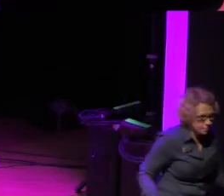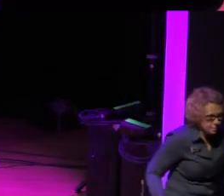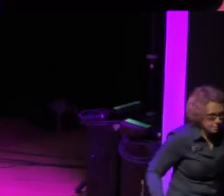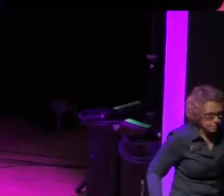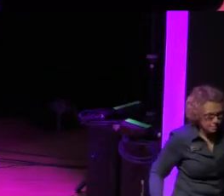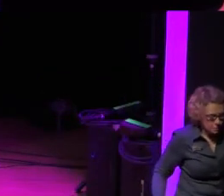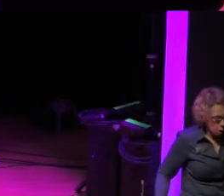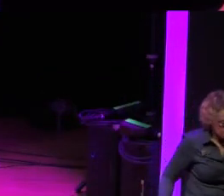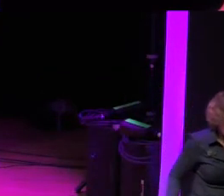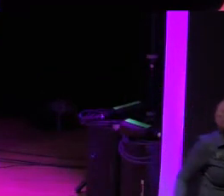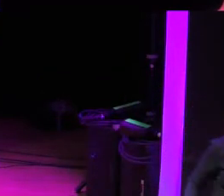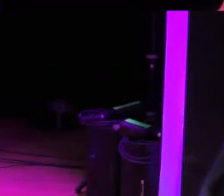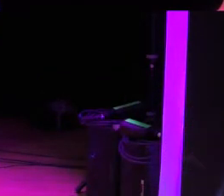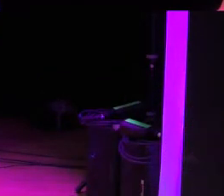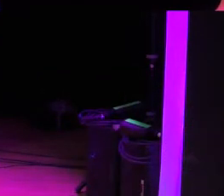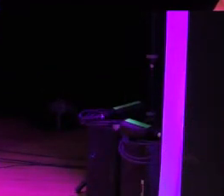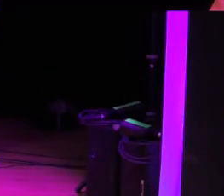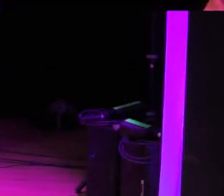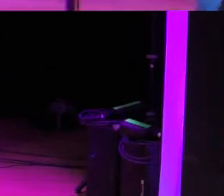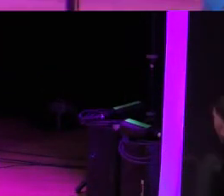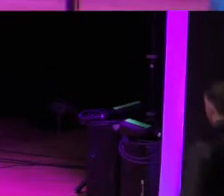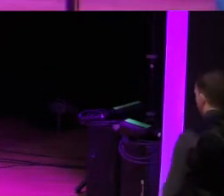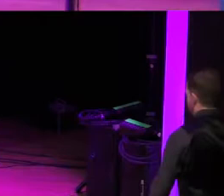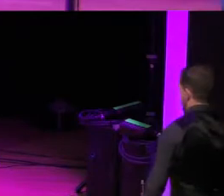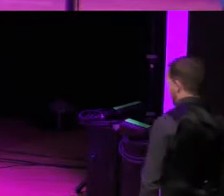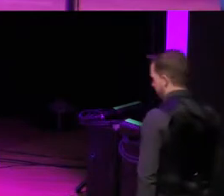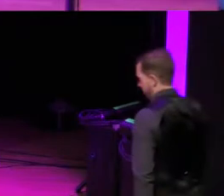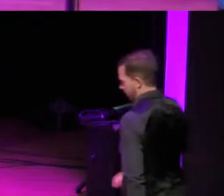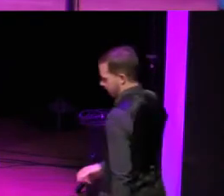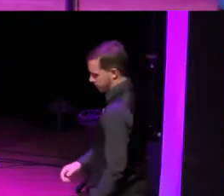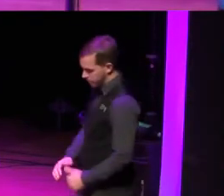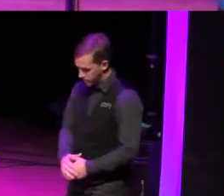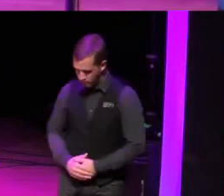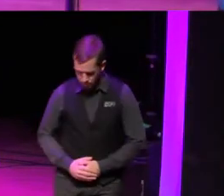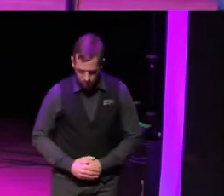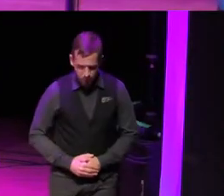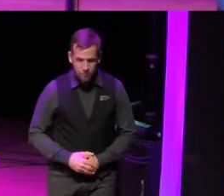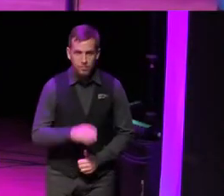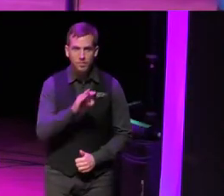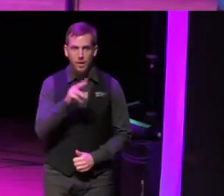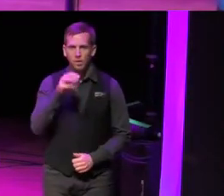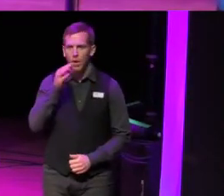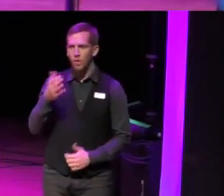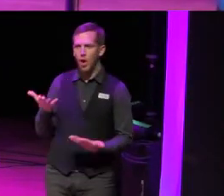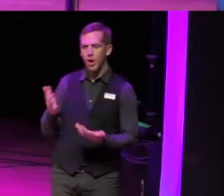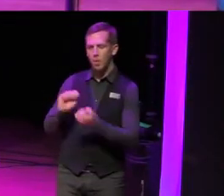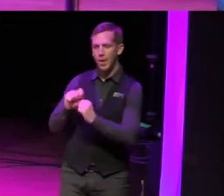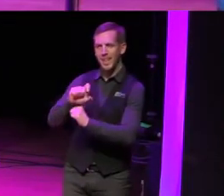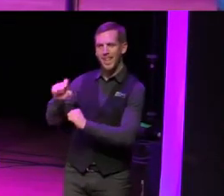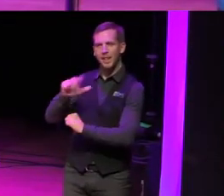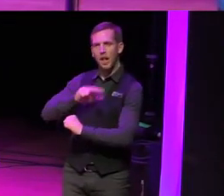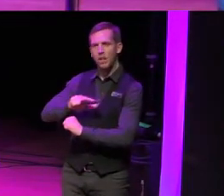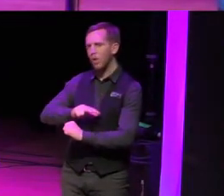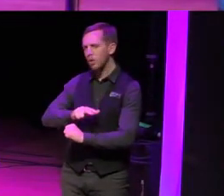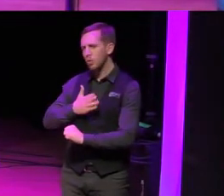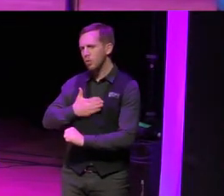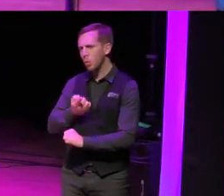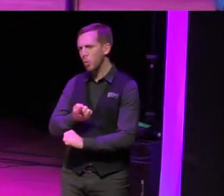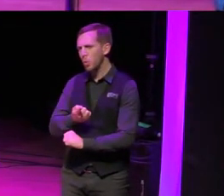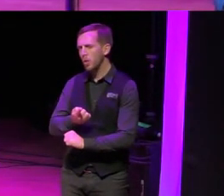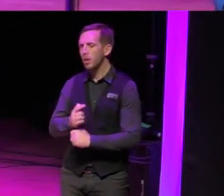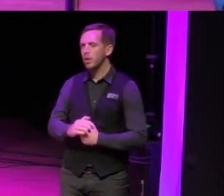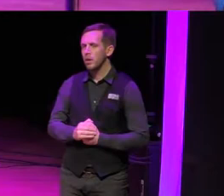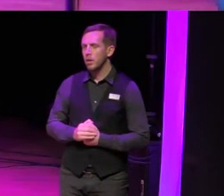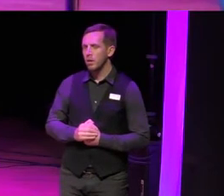that's my start. Yeah. but what do you think is the responsibility of politics in this? I mean, because it's